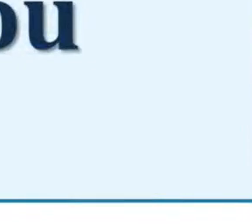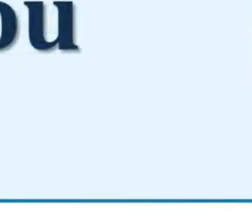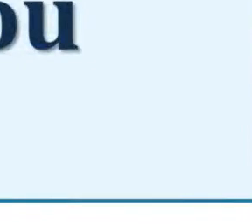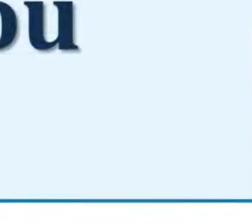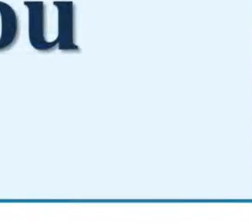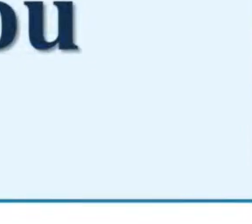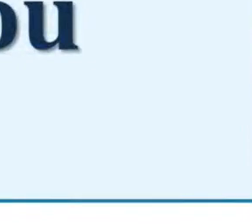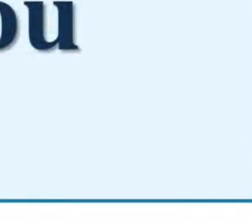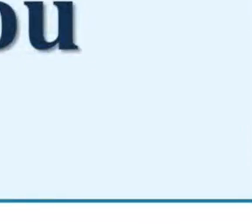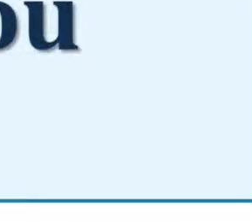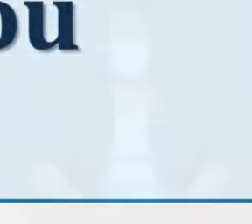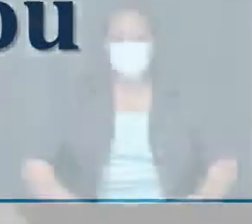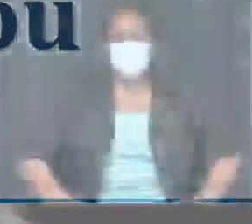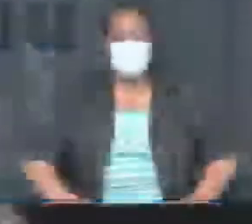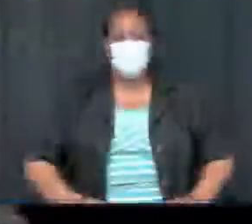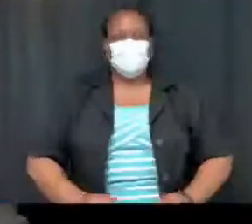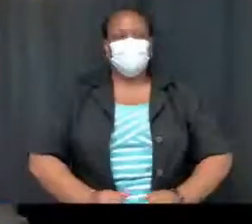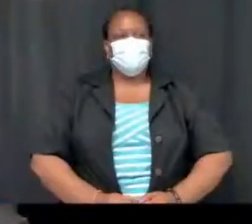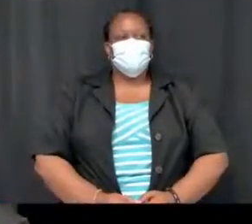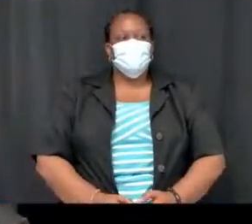Thank you.